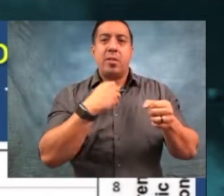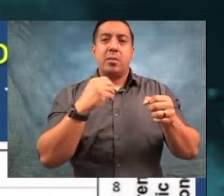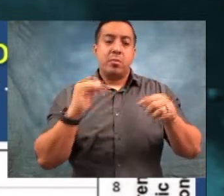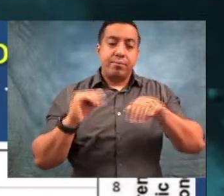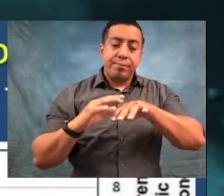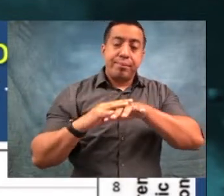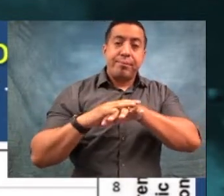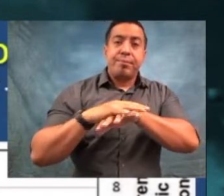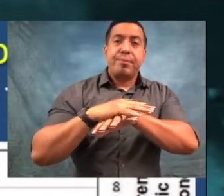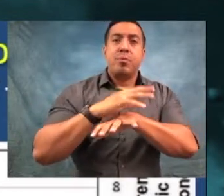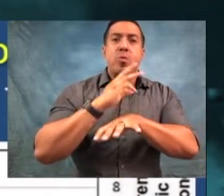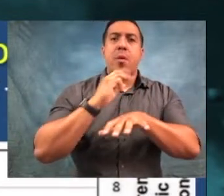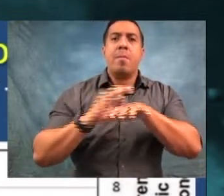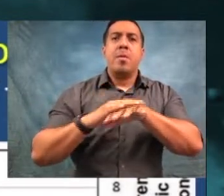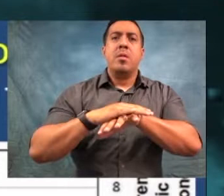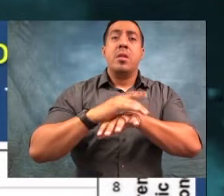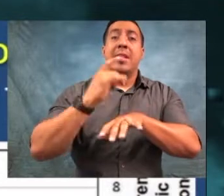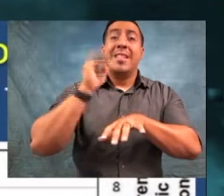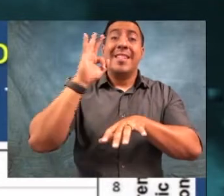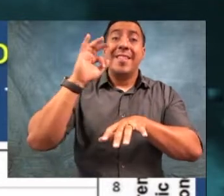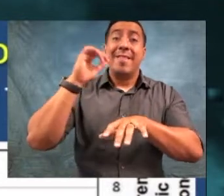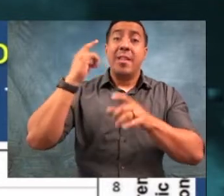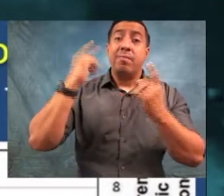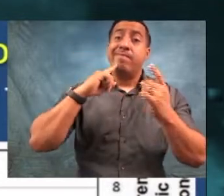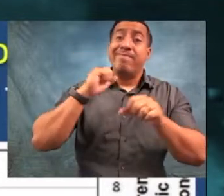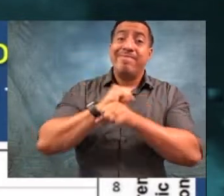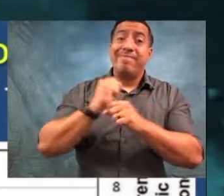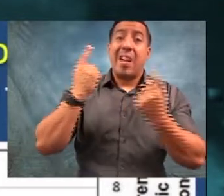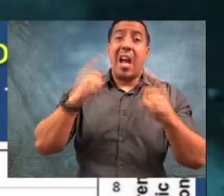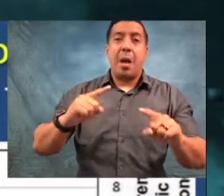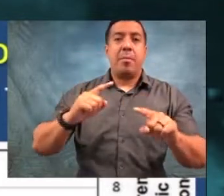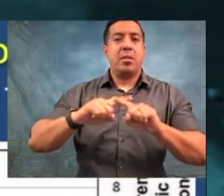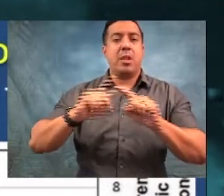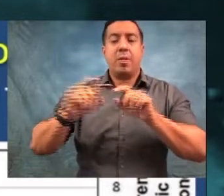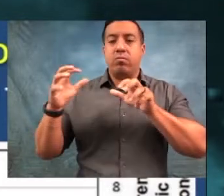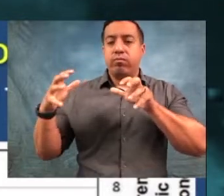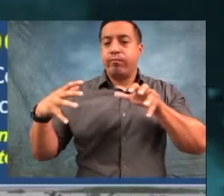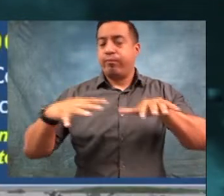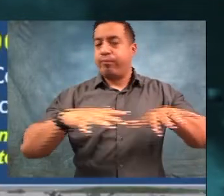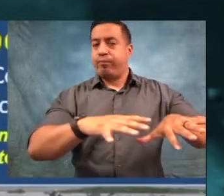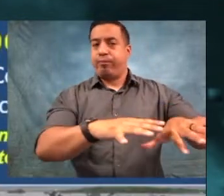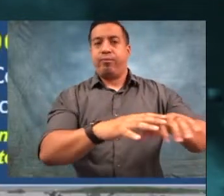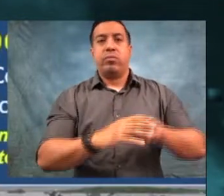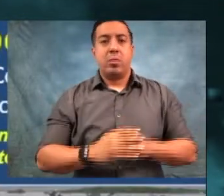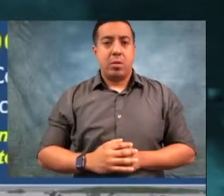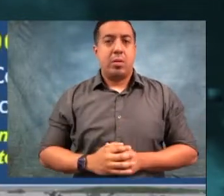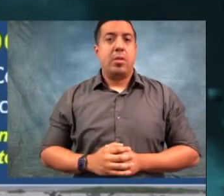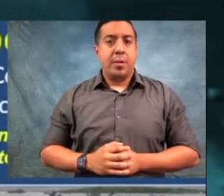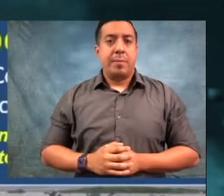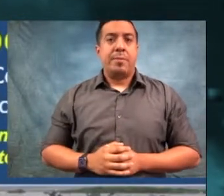have surge-related fatalities, but when they do occur, they can come in bunches.